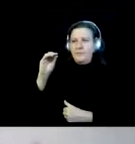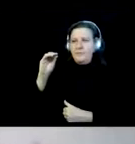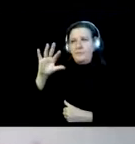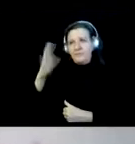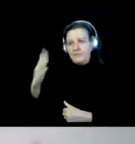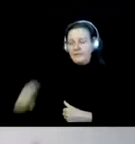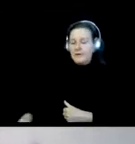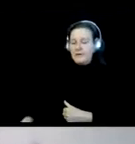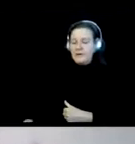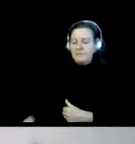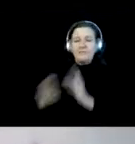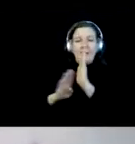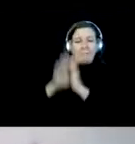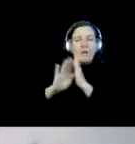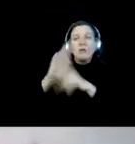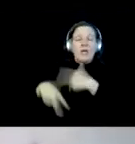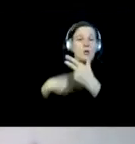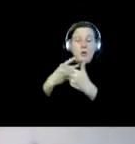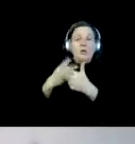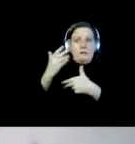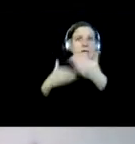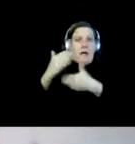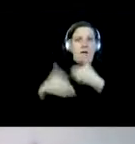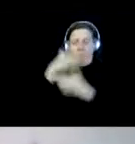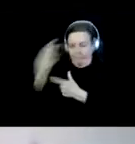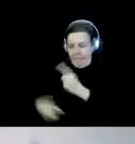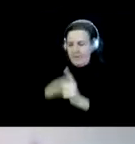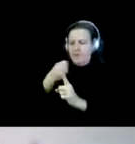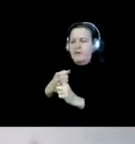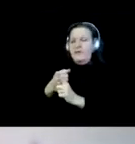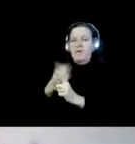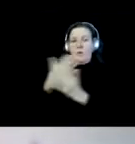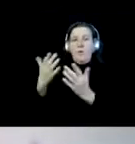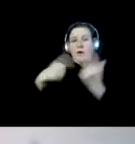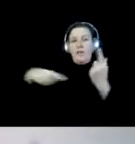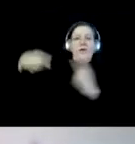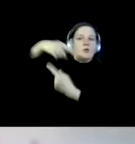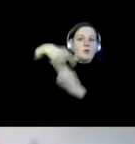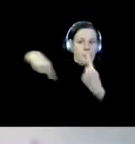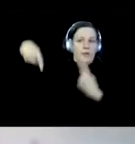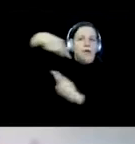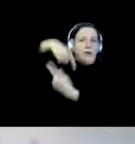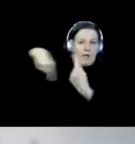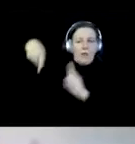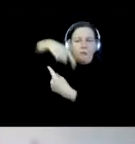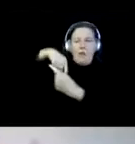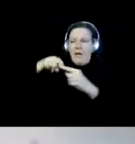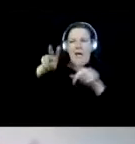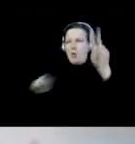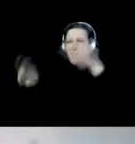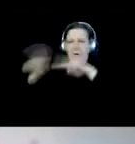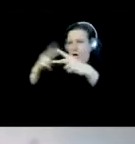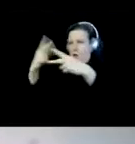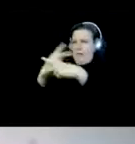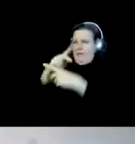I guess, kind of crescendo of things circling and looping and not being able to kind of put your finger on anything true